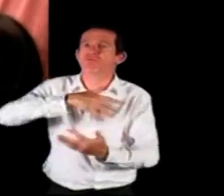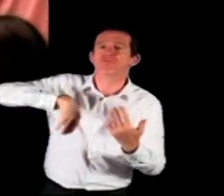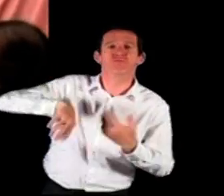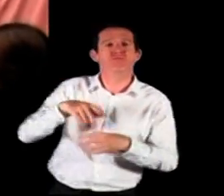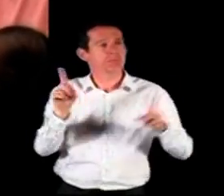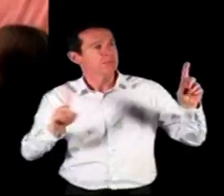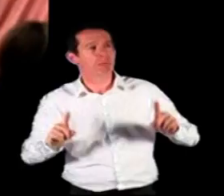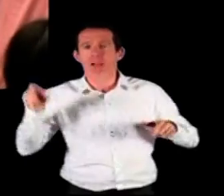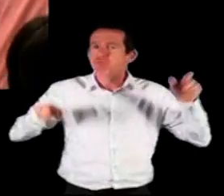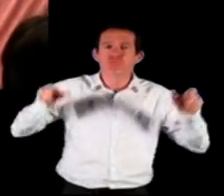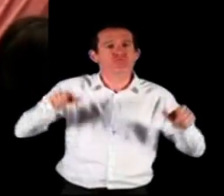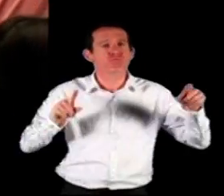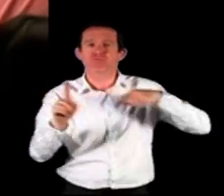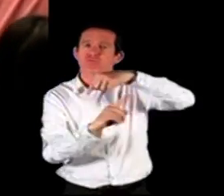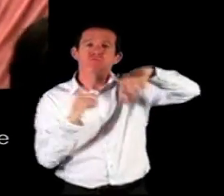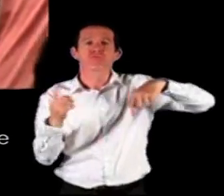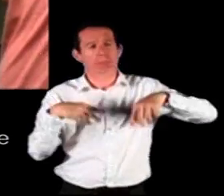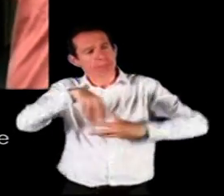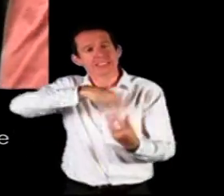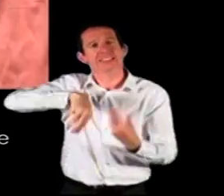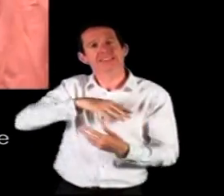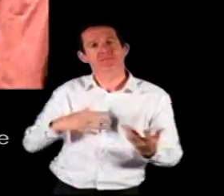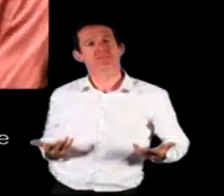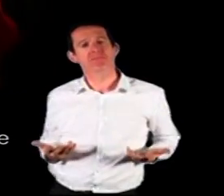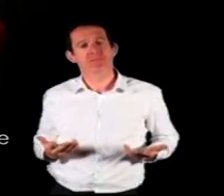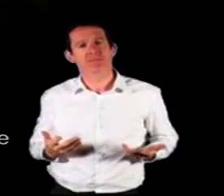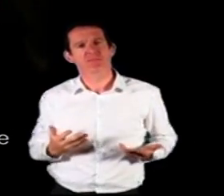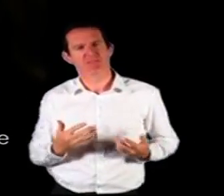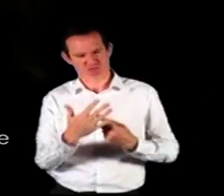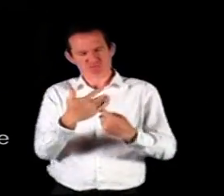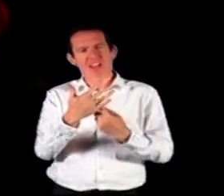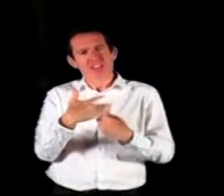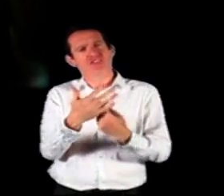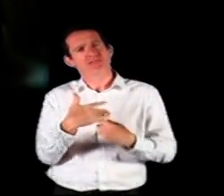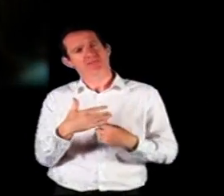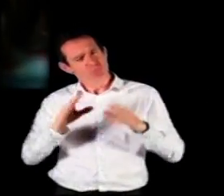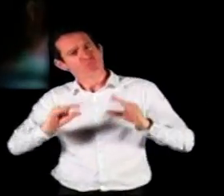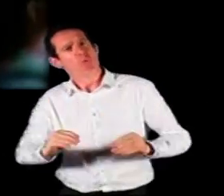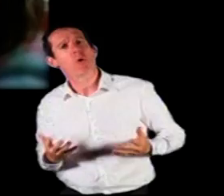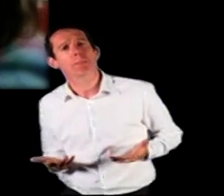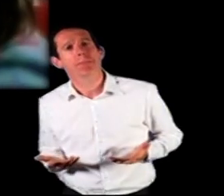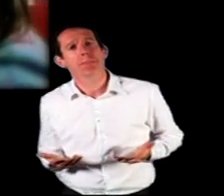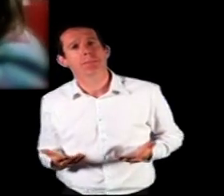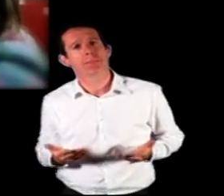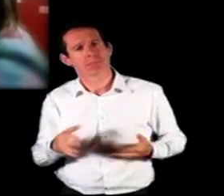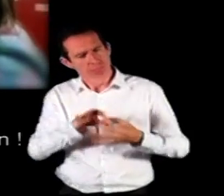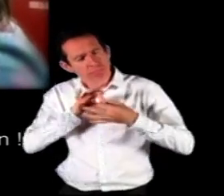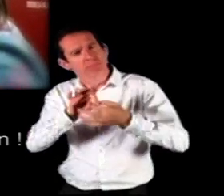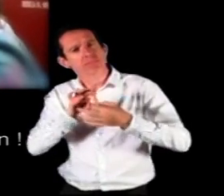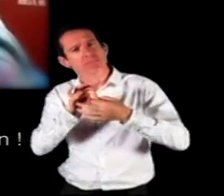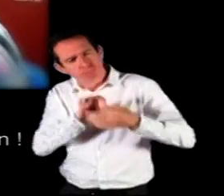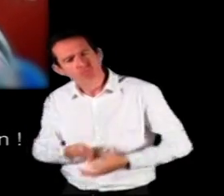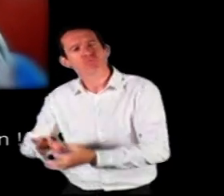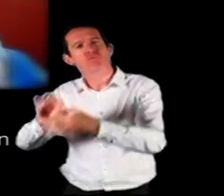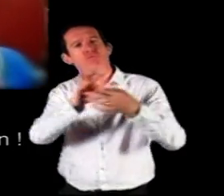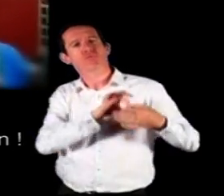feel at home in my place I want to mix with the human race Stop all discrimination And